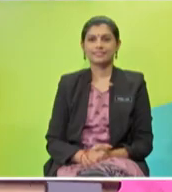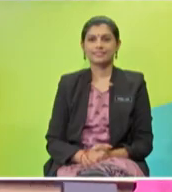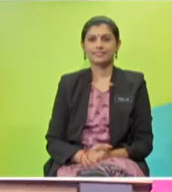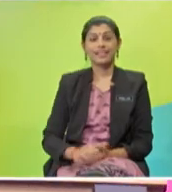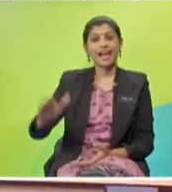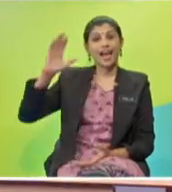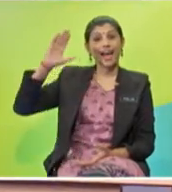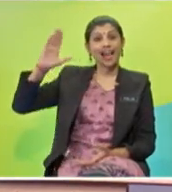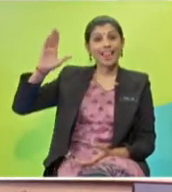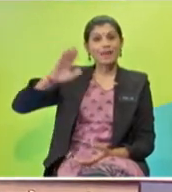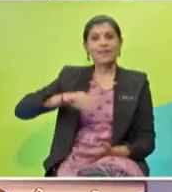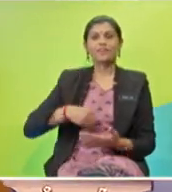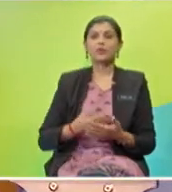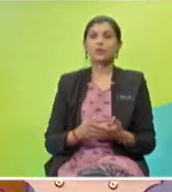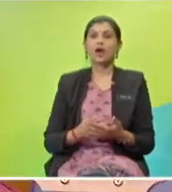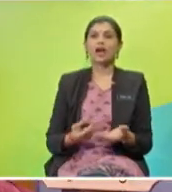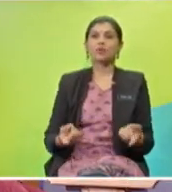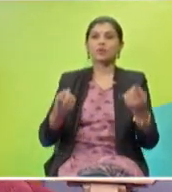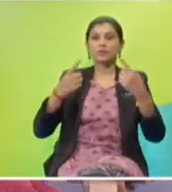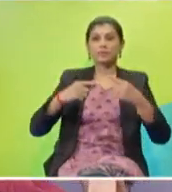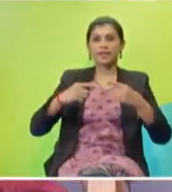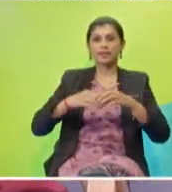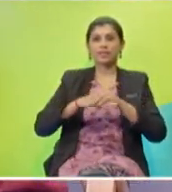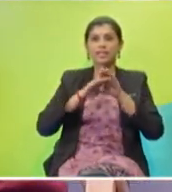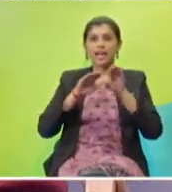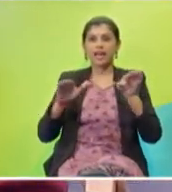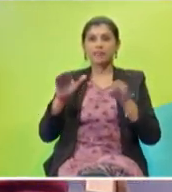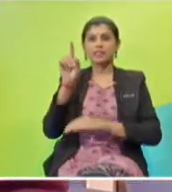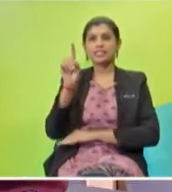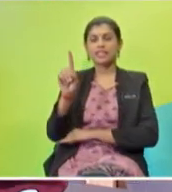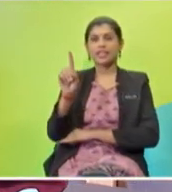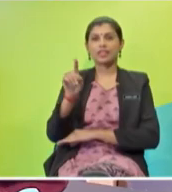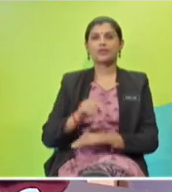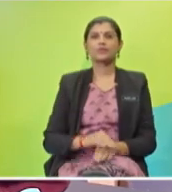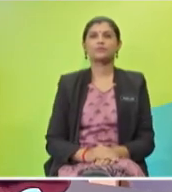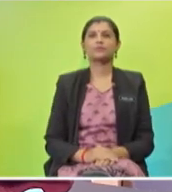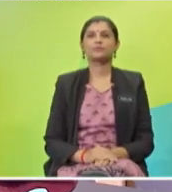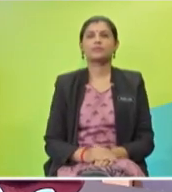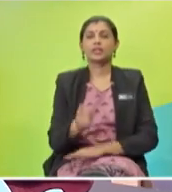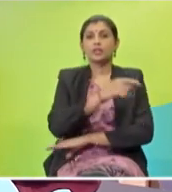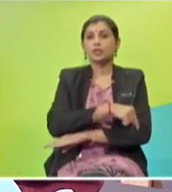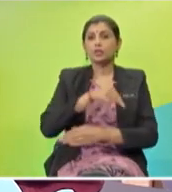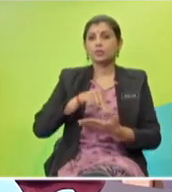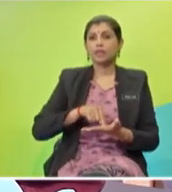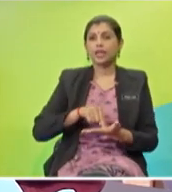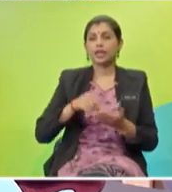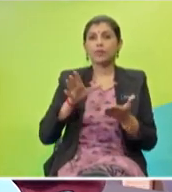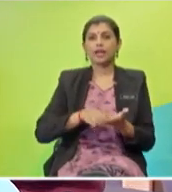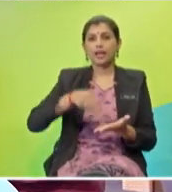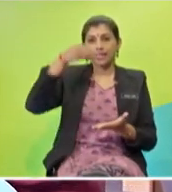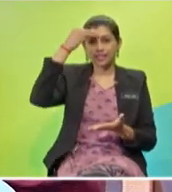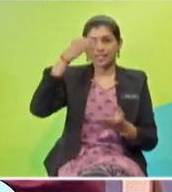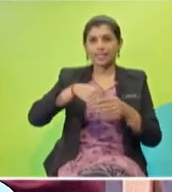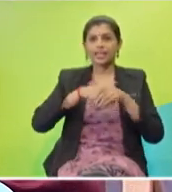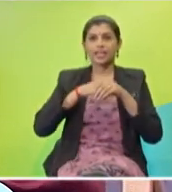Hello everyone, welcome back to Tahap 1 with teacher Azrina and me, Chris MJ, and today we are learning Bahasa